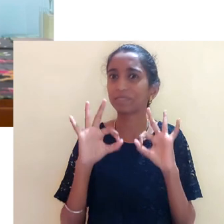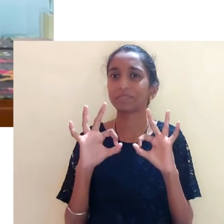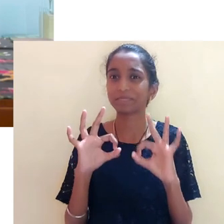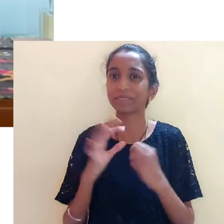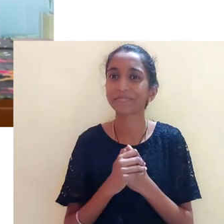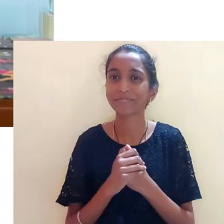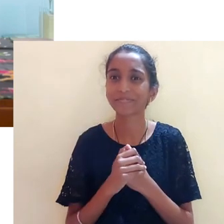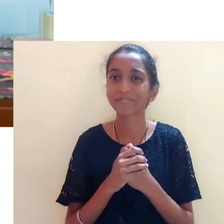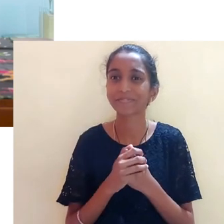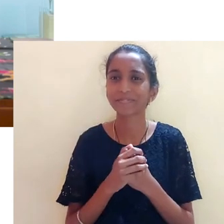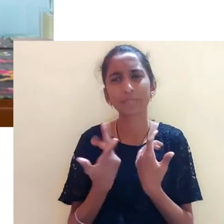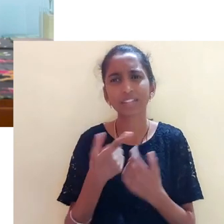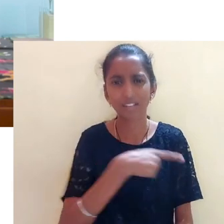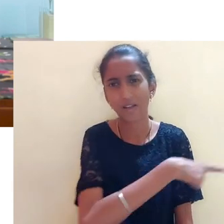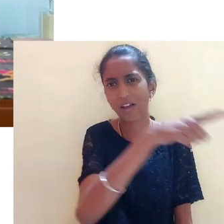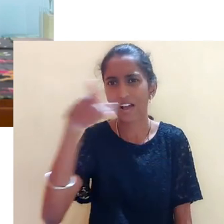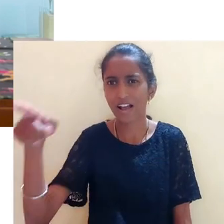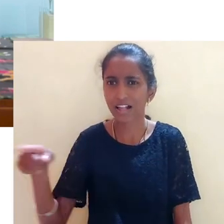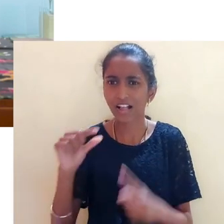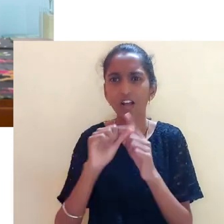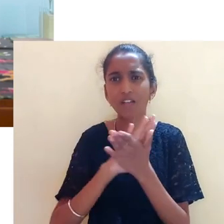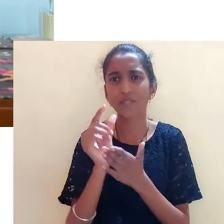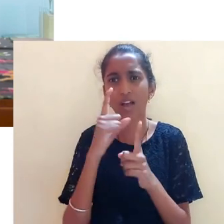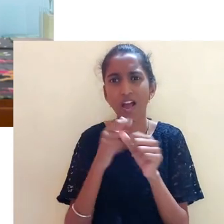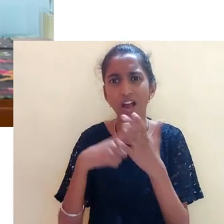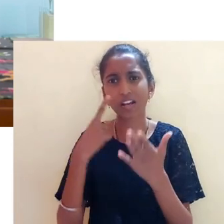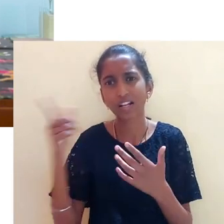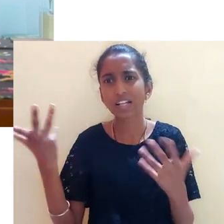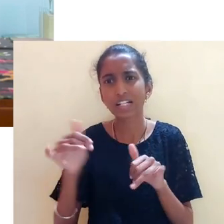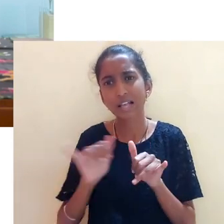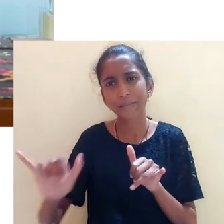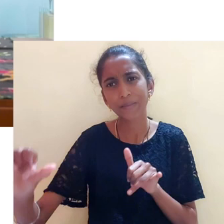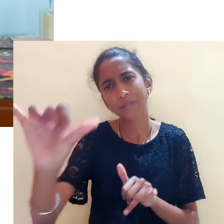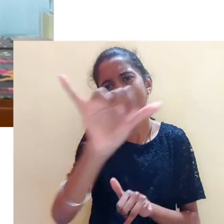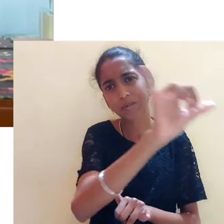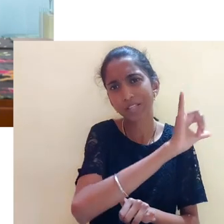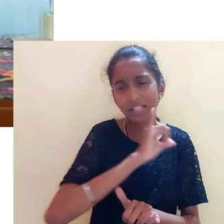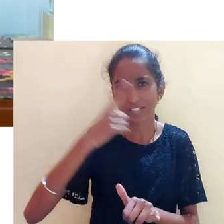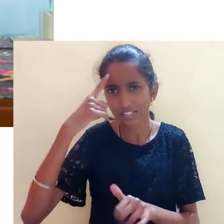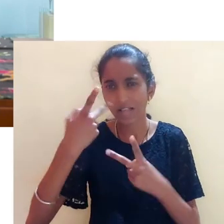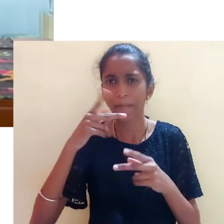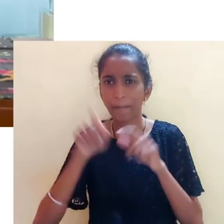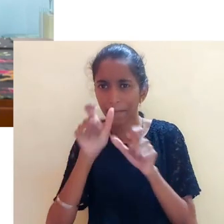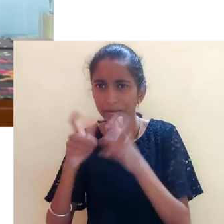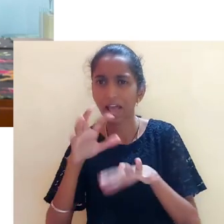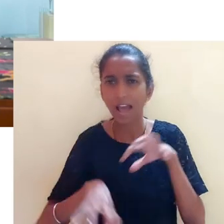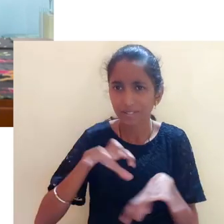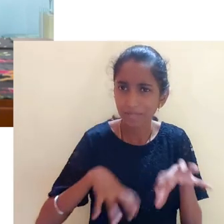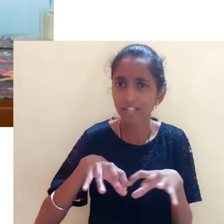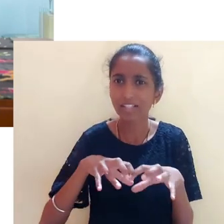So do all Fulkaris show like similar tales from mythologies, people,